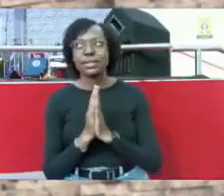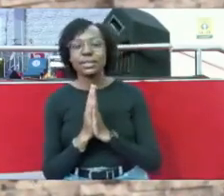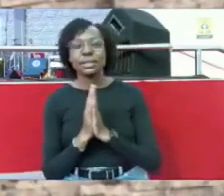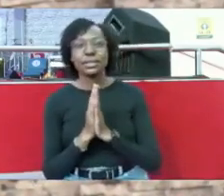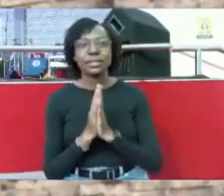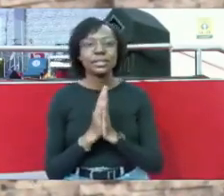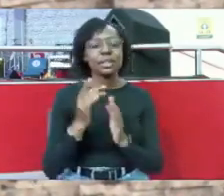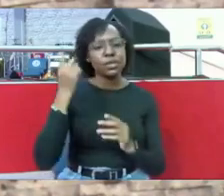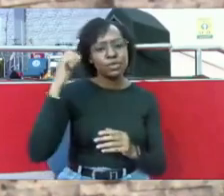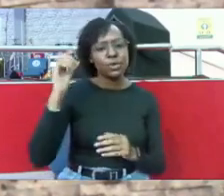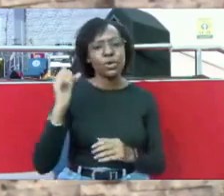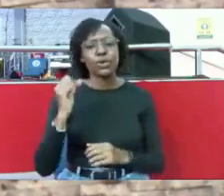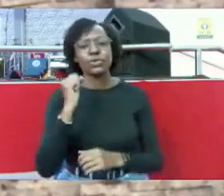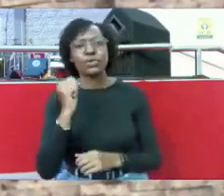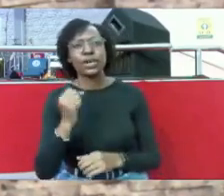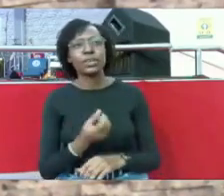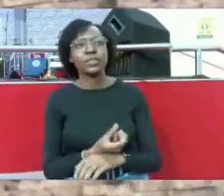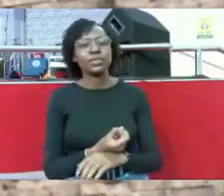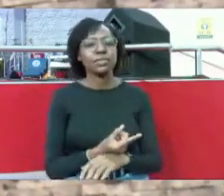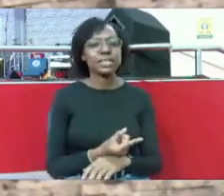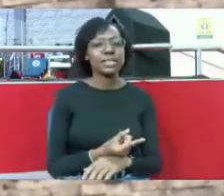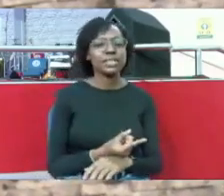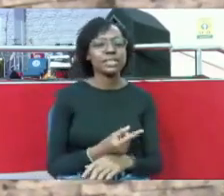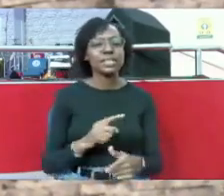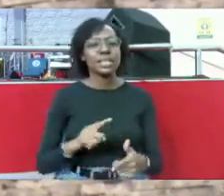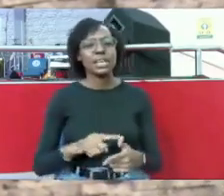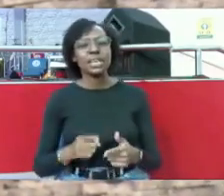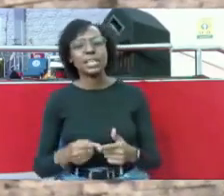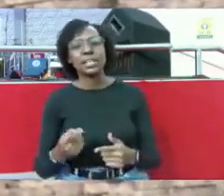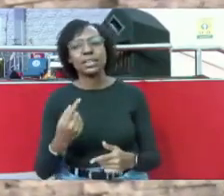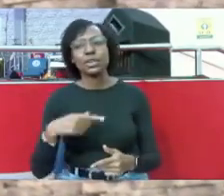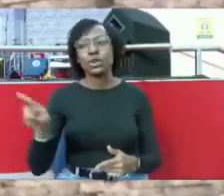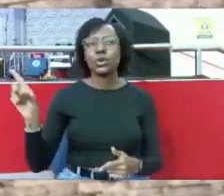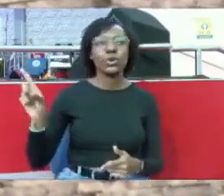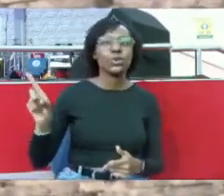for 5 minutes and then you're out of the house.